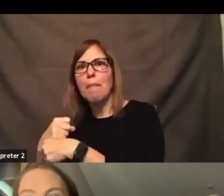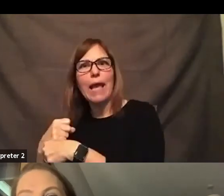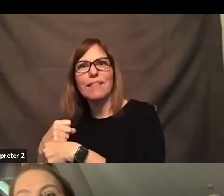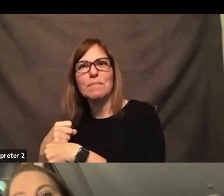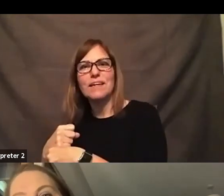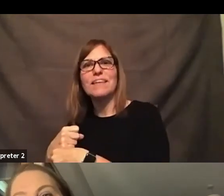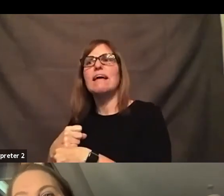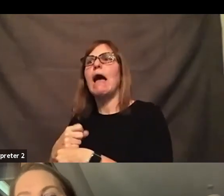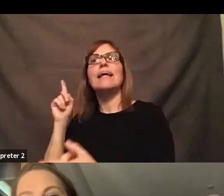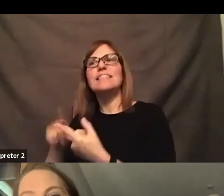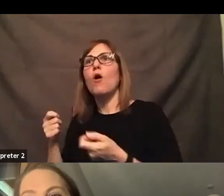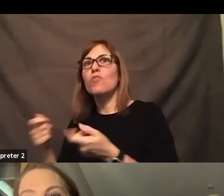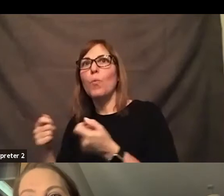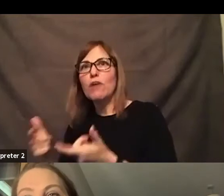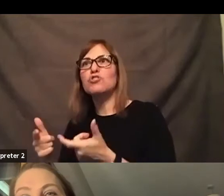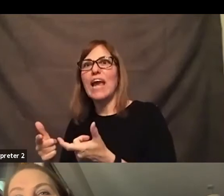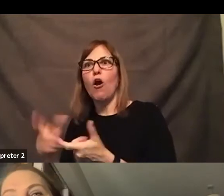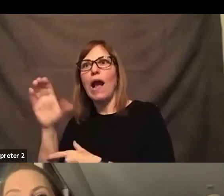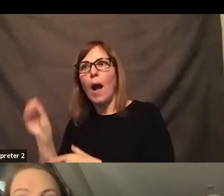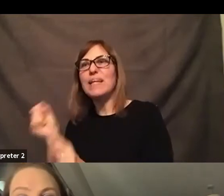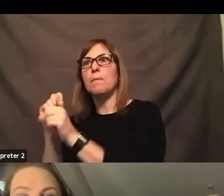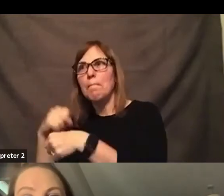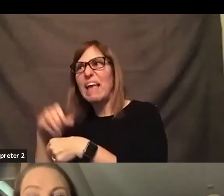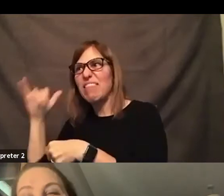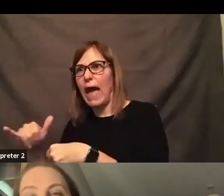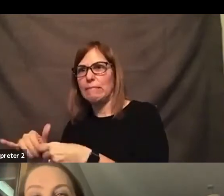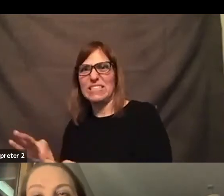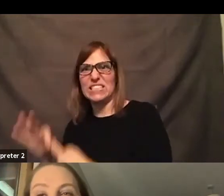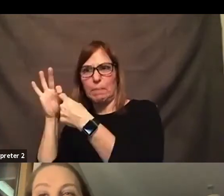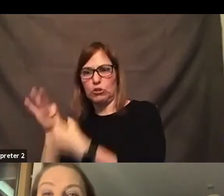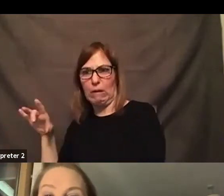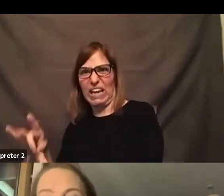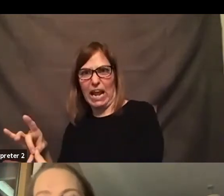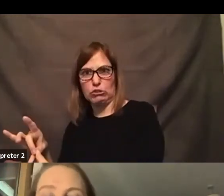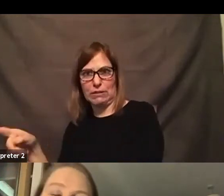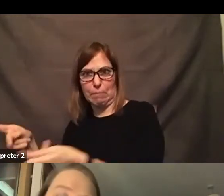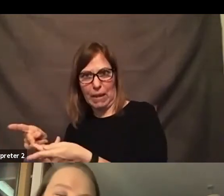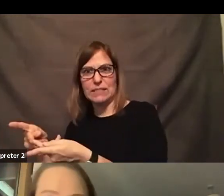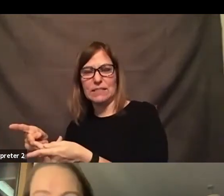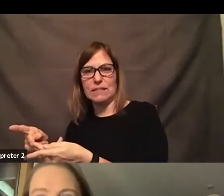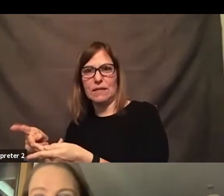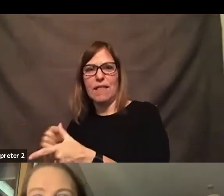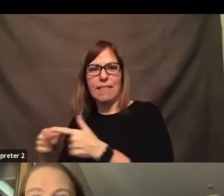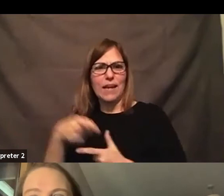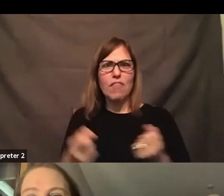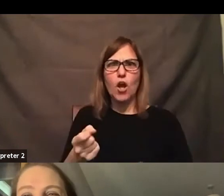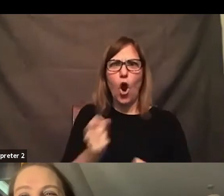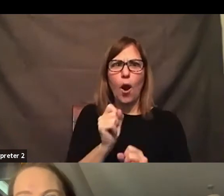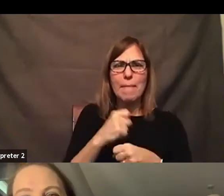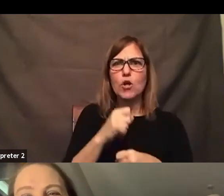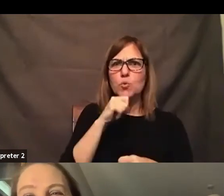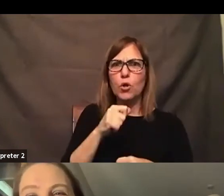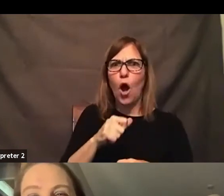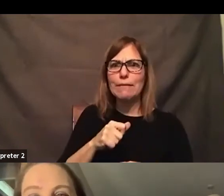components for these universal securement systems, the autonomous vehicle makers won't put them in. So it's a chicken and an